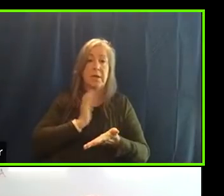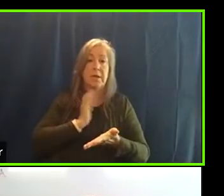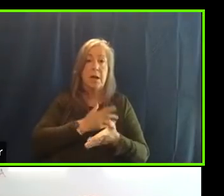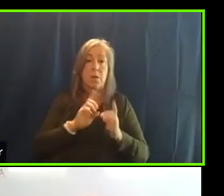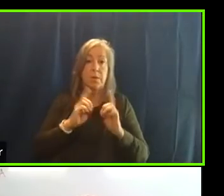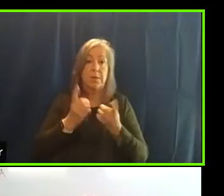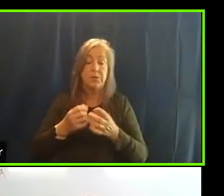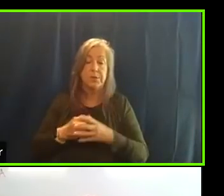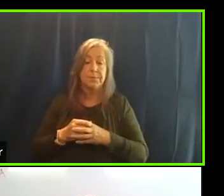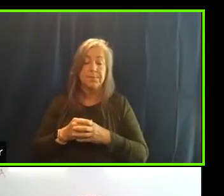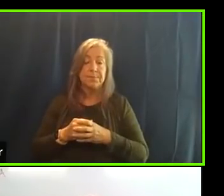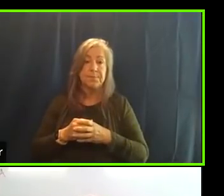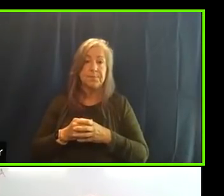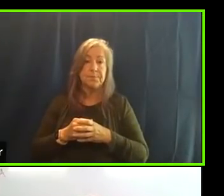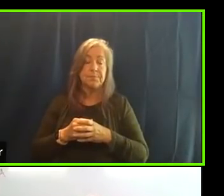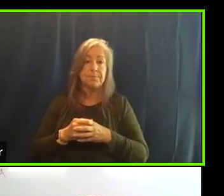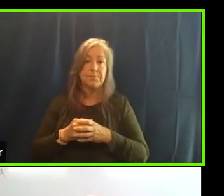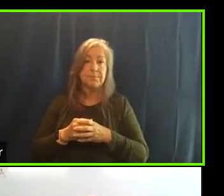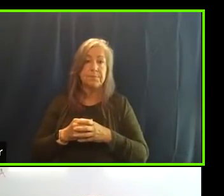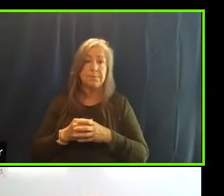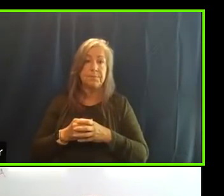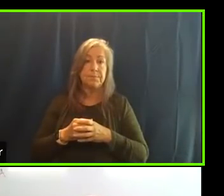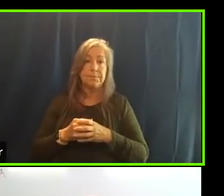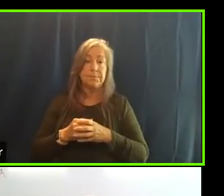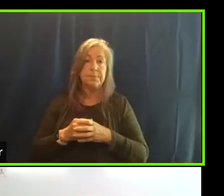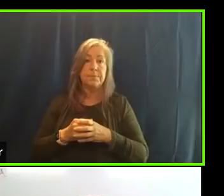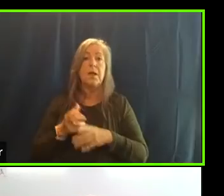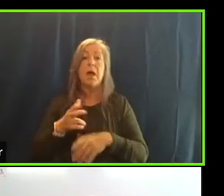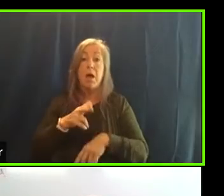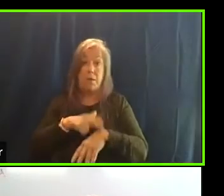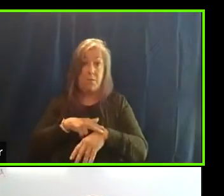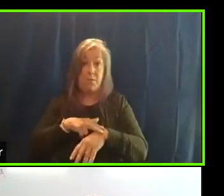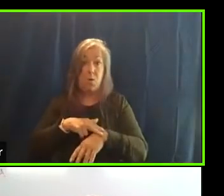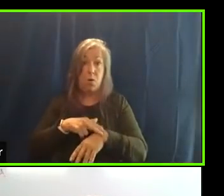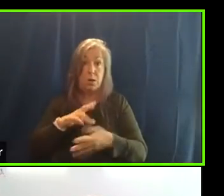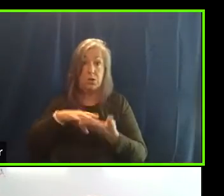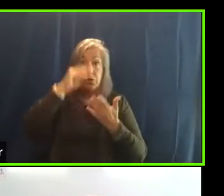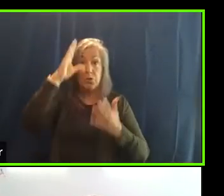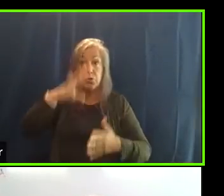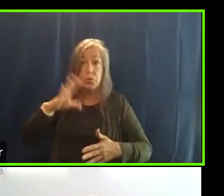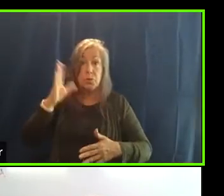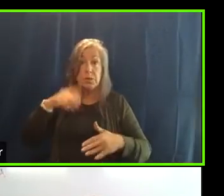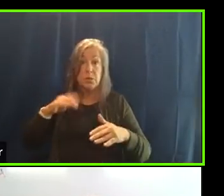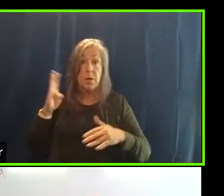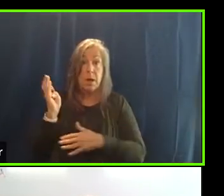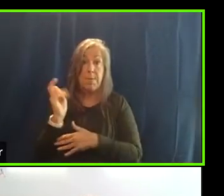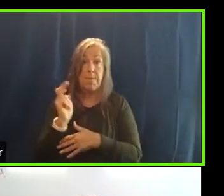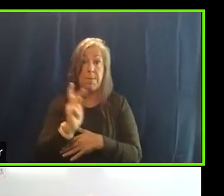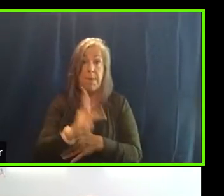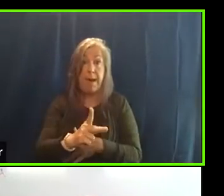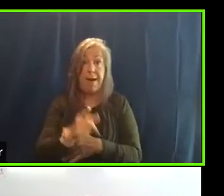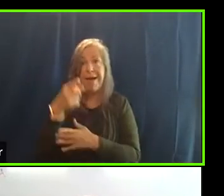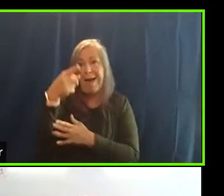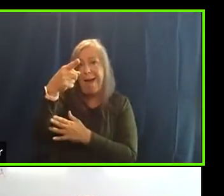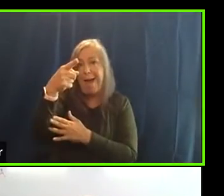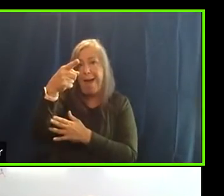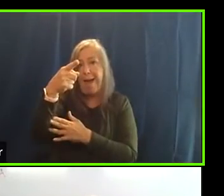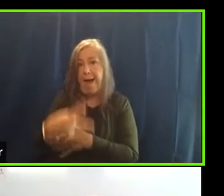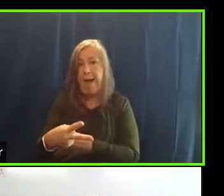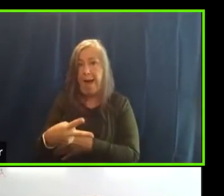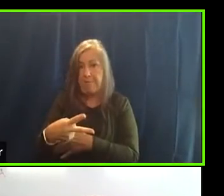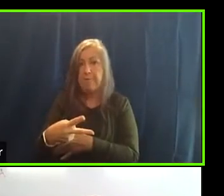the students will of course be returning at a half occupancy. So all these rooms will have half the students that they normally would have